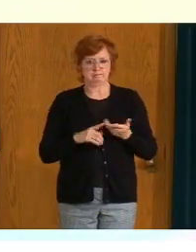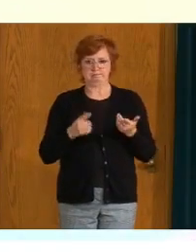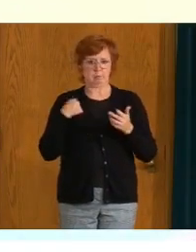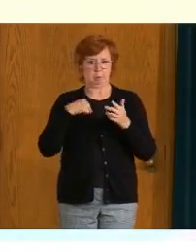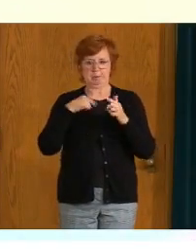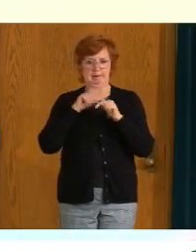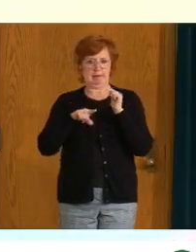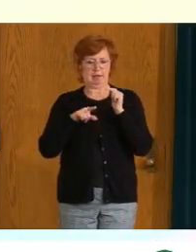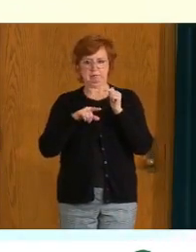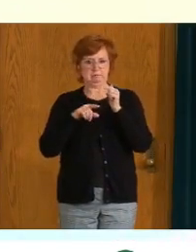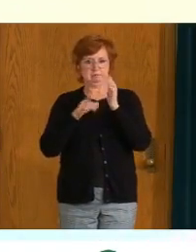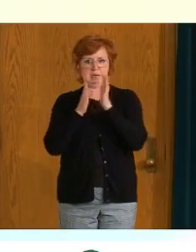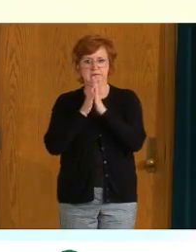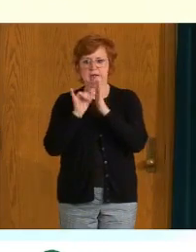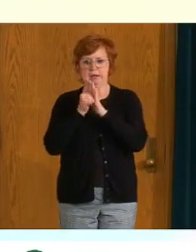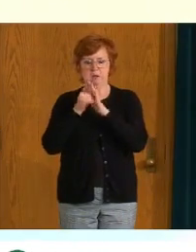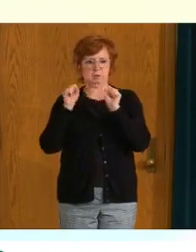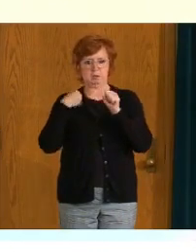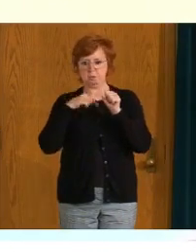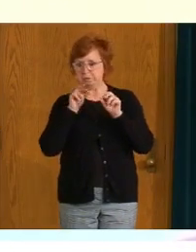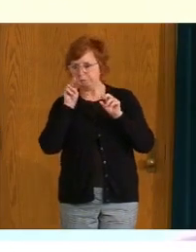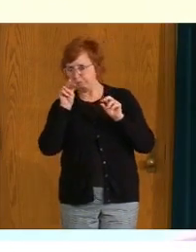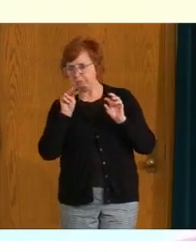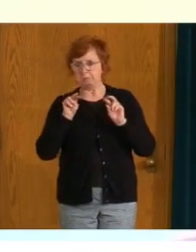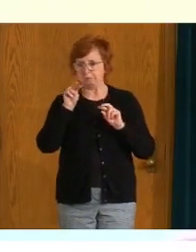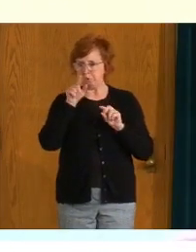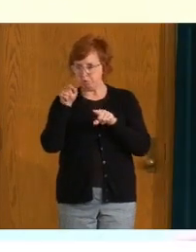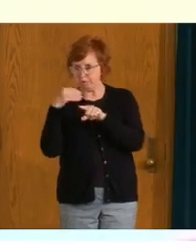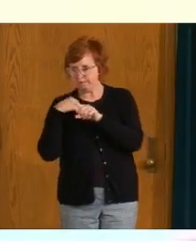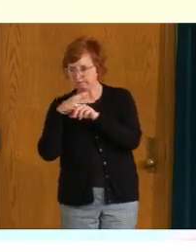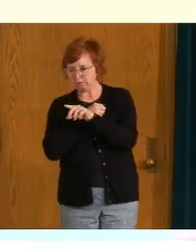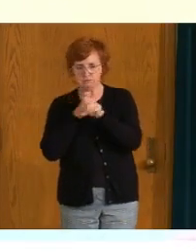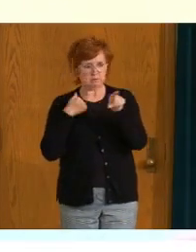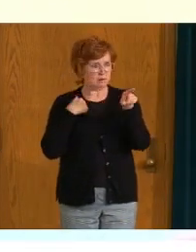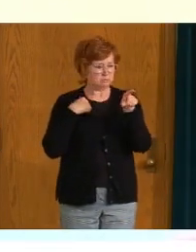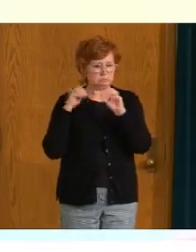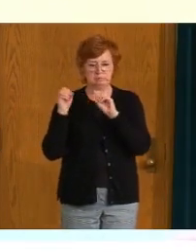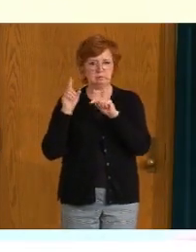fully vaccinated and 2 weeks out from your second dose. And that's the approach that will have